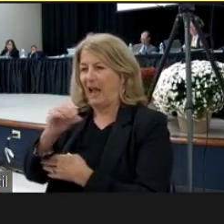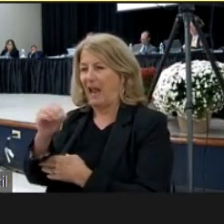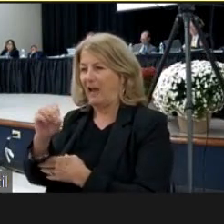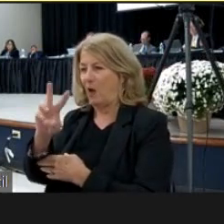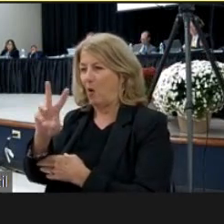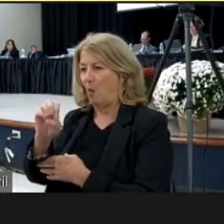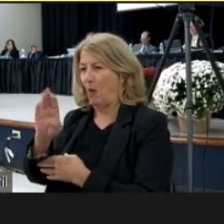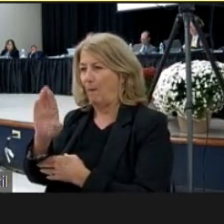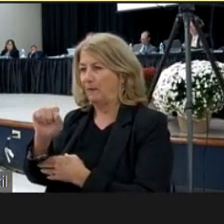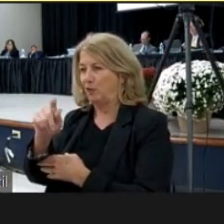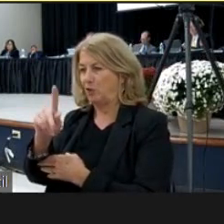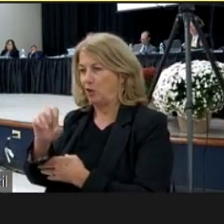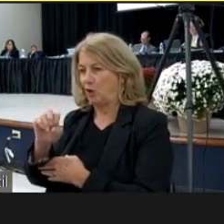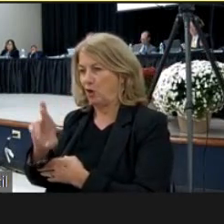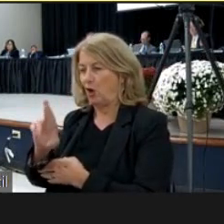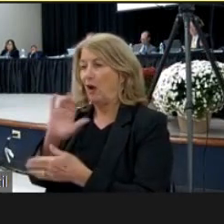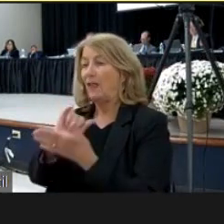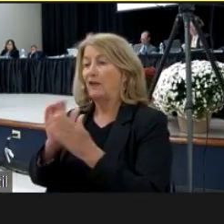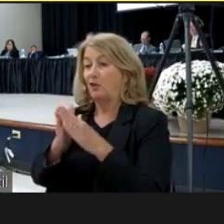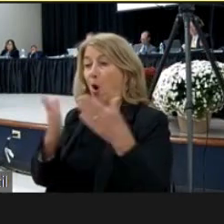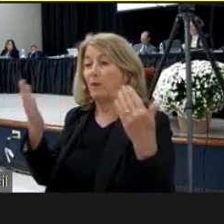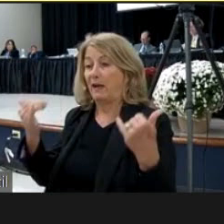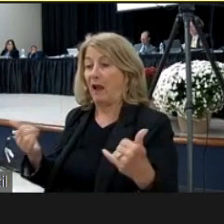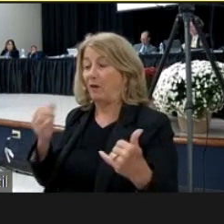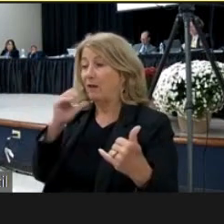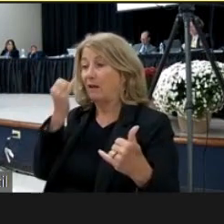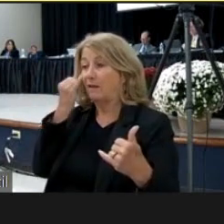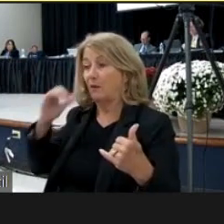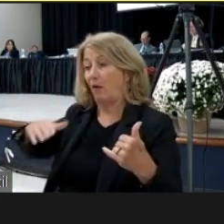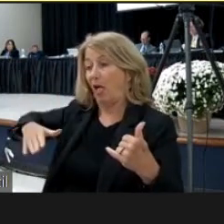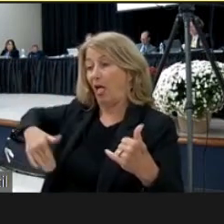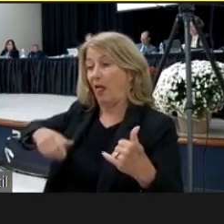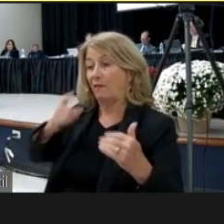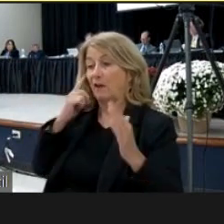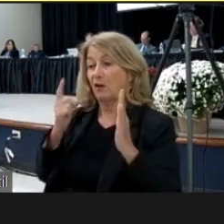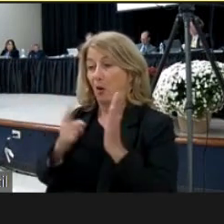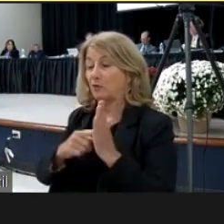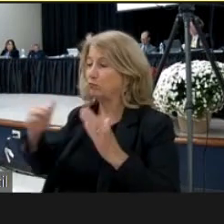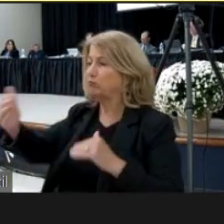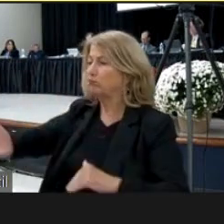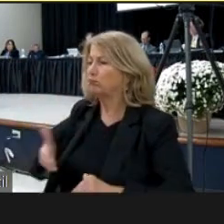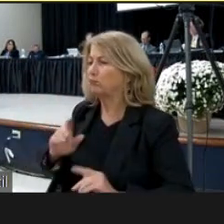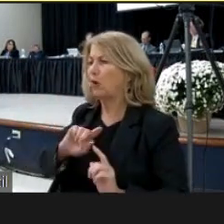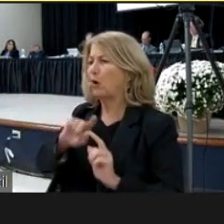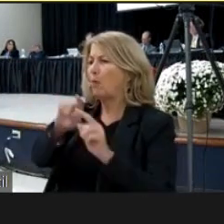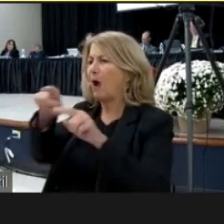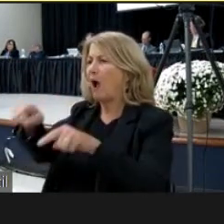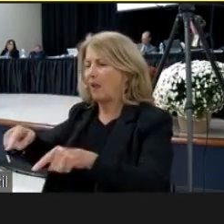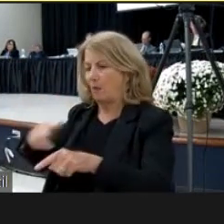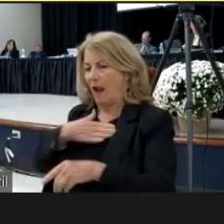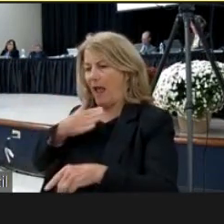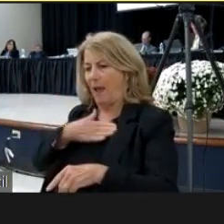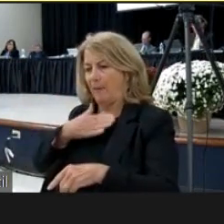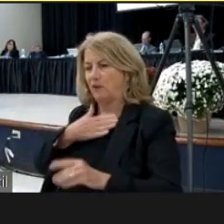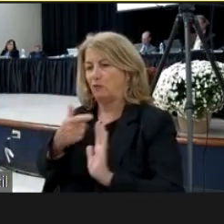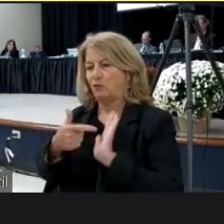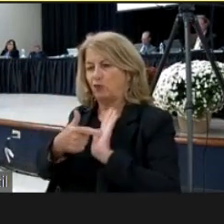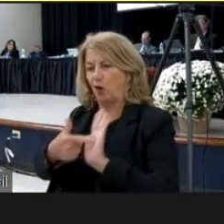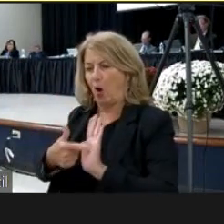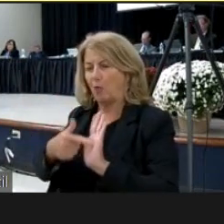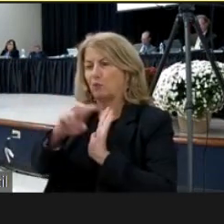now. If you haven't noticed, please, you're welcome to go by. If we're down here, happy to show you all, give you a tour